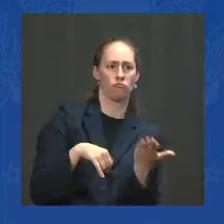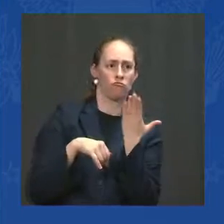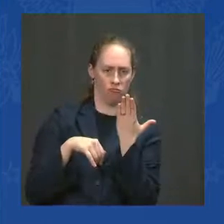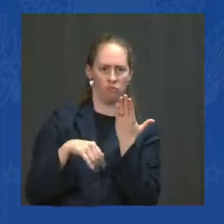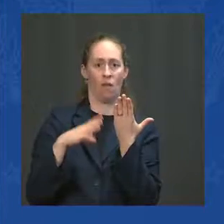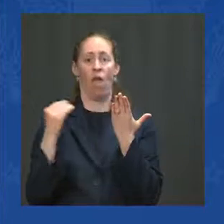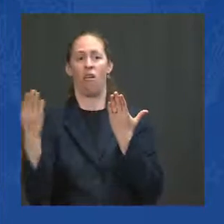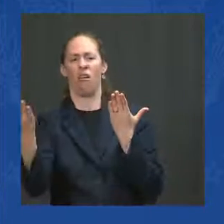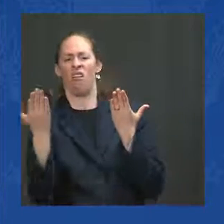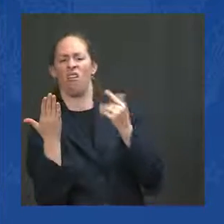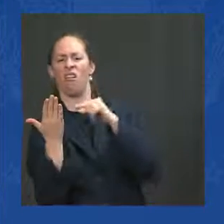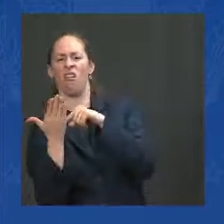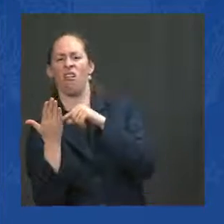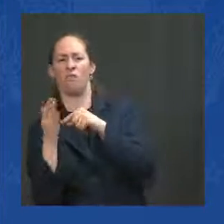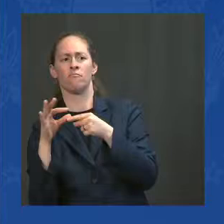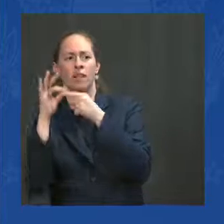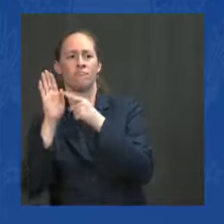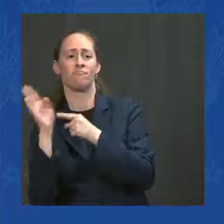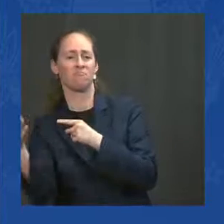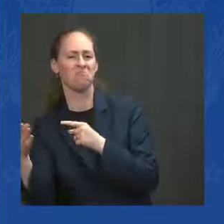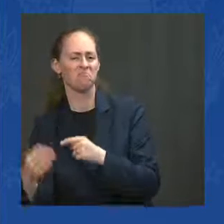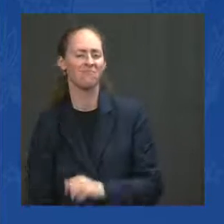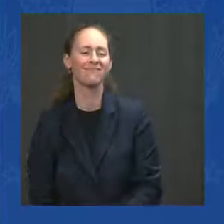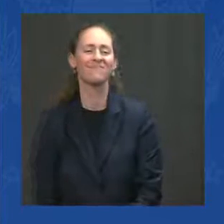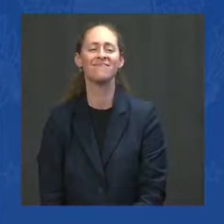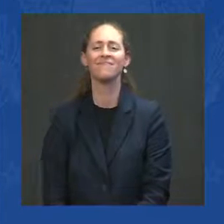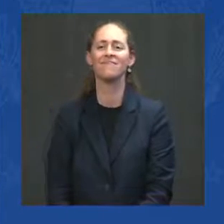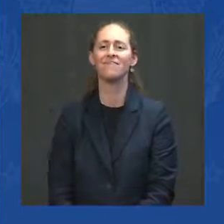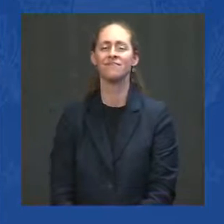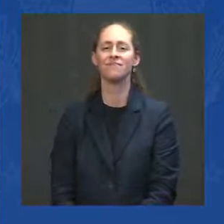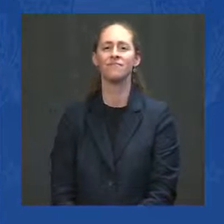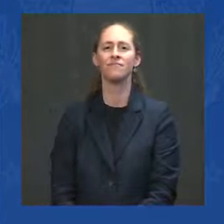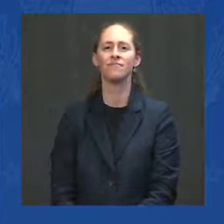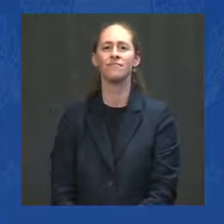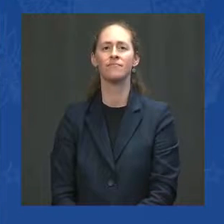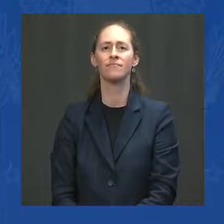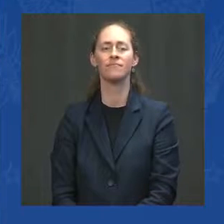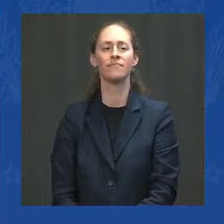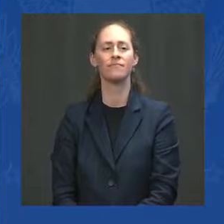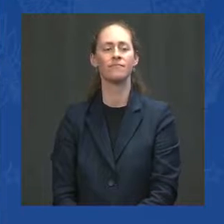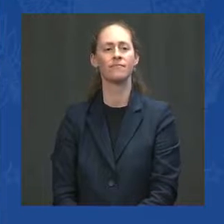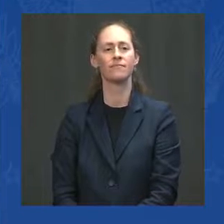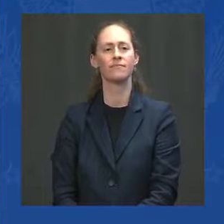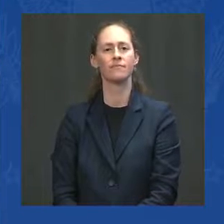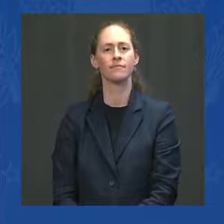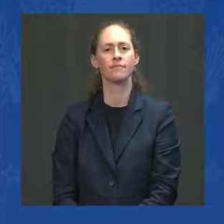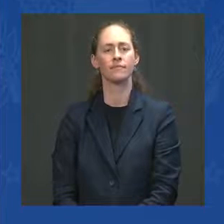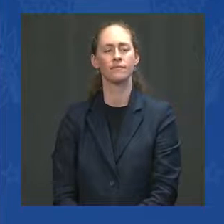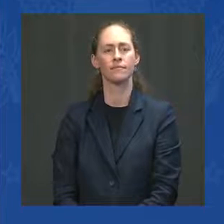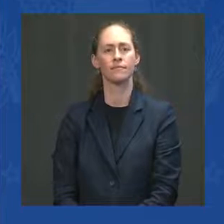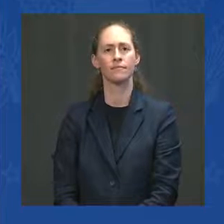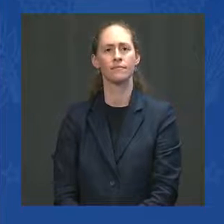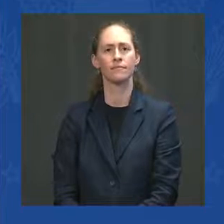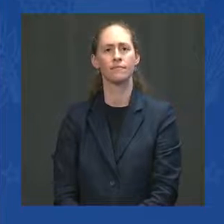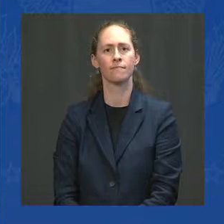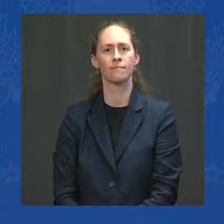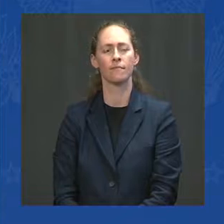reconciliation. Thank you. Can I ask you about things like... Thank you so much, Mr. President. I'm just sort of turning to the